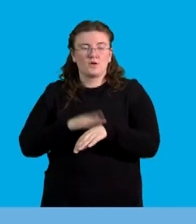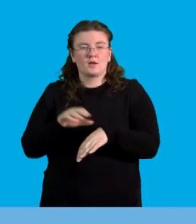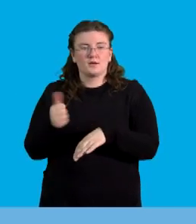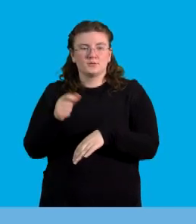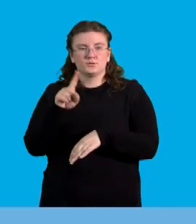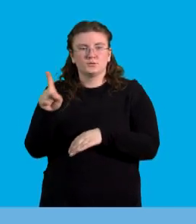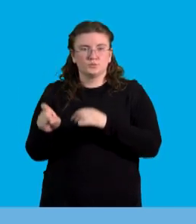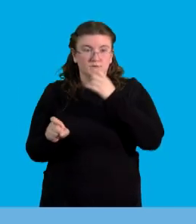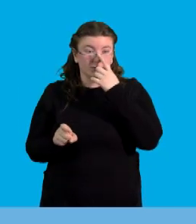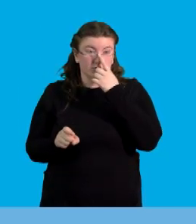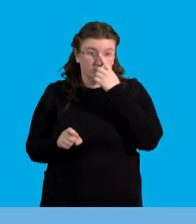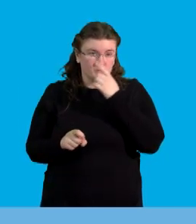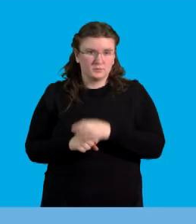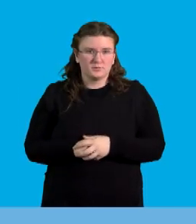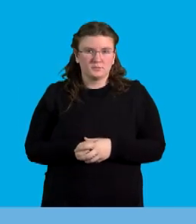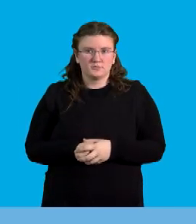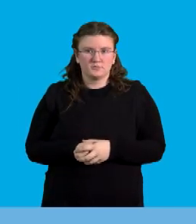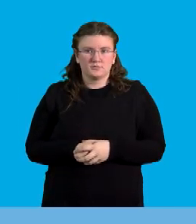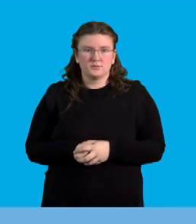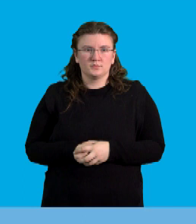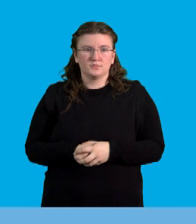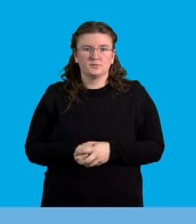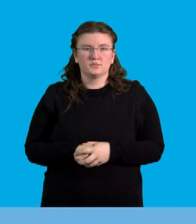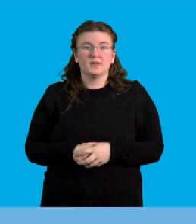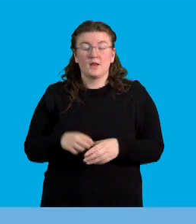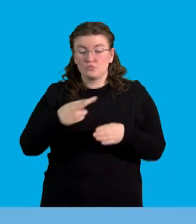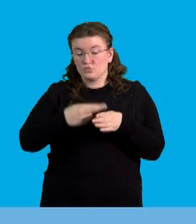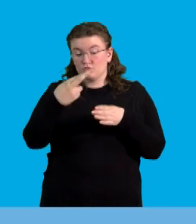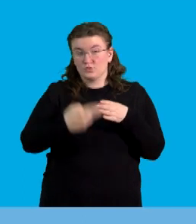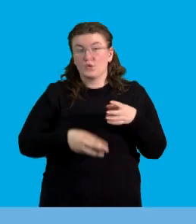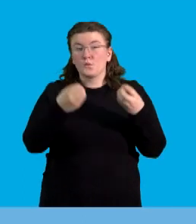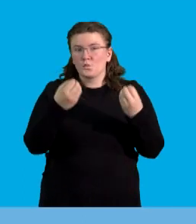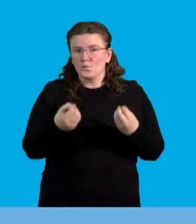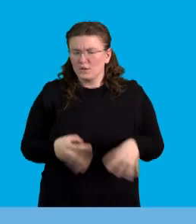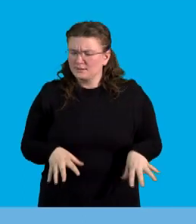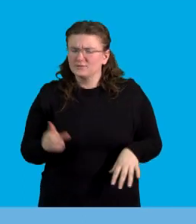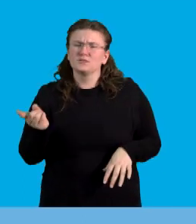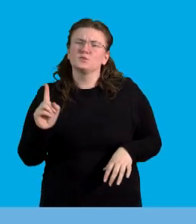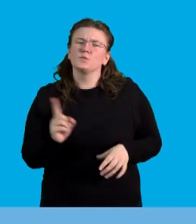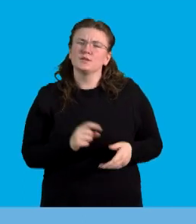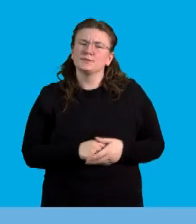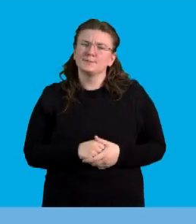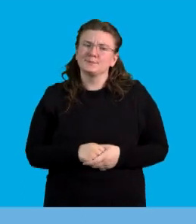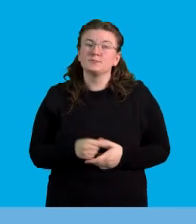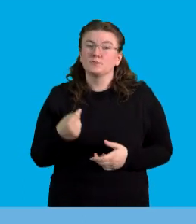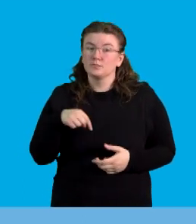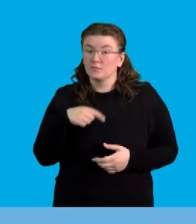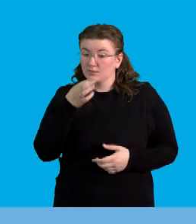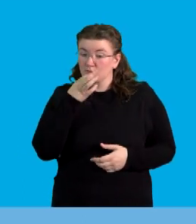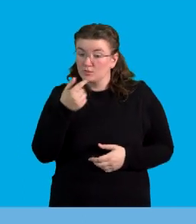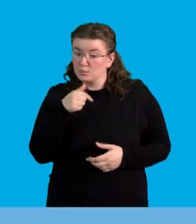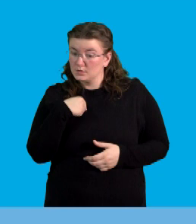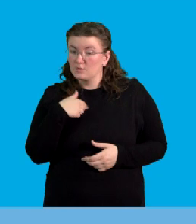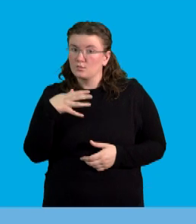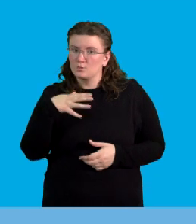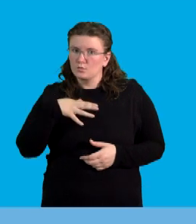Now moving on to the next question. What is then the wasted output energy in this system? As you've said, you are looking